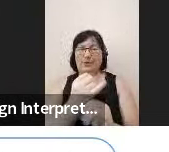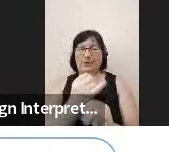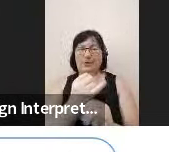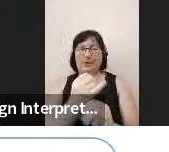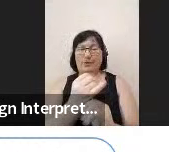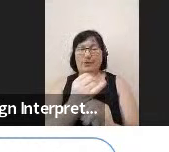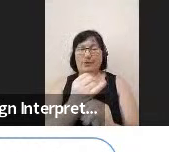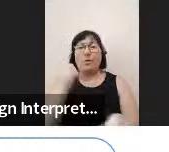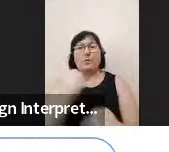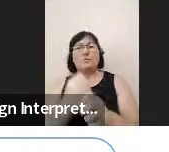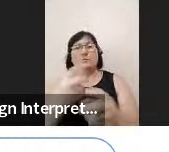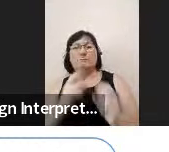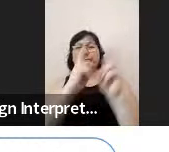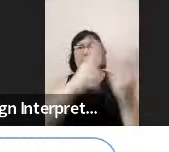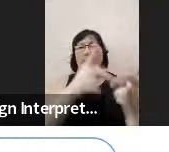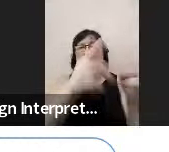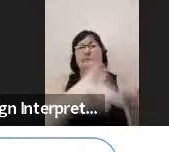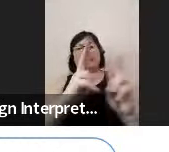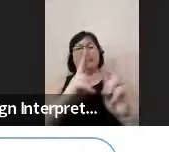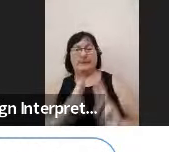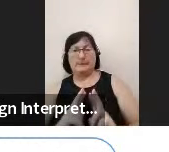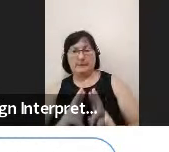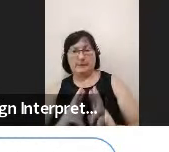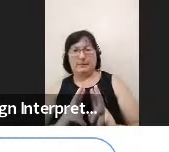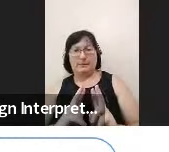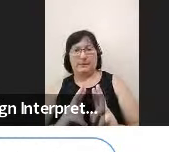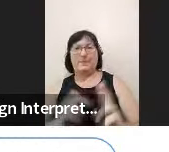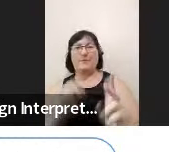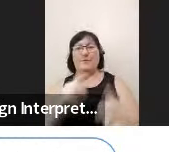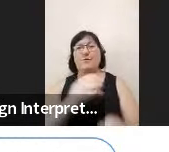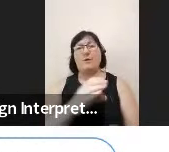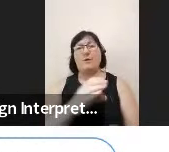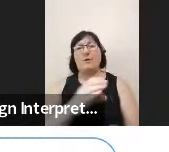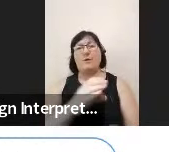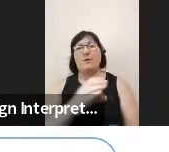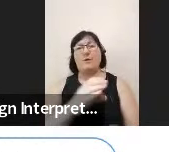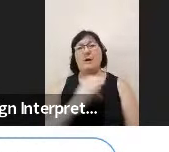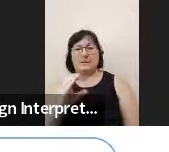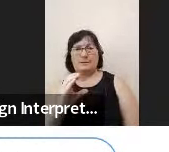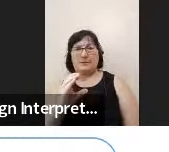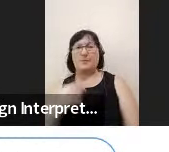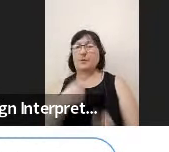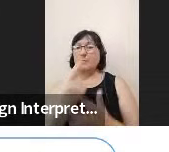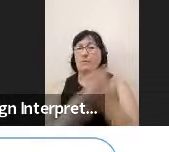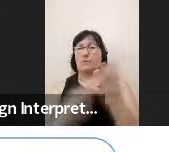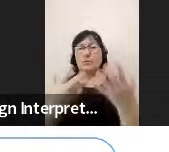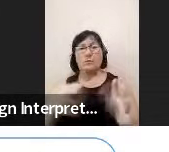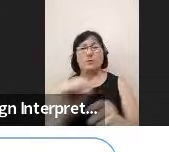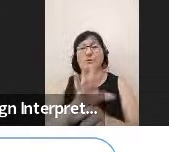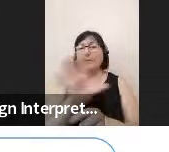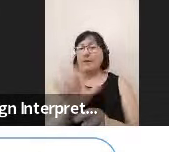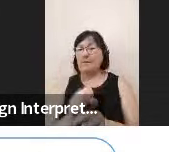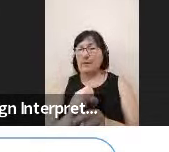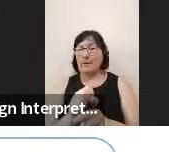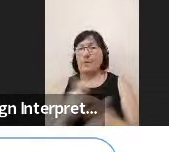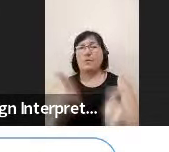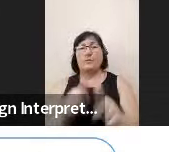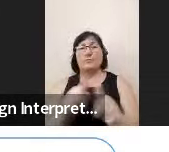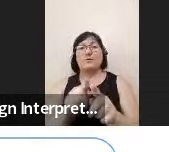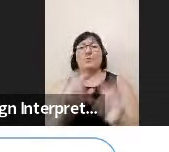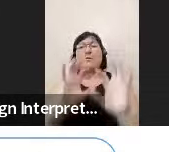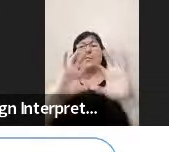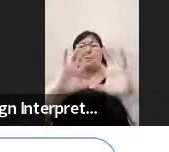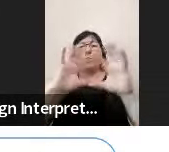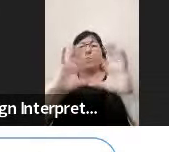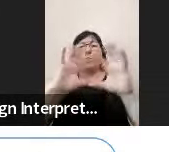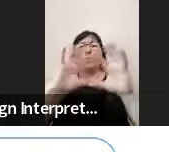Customs Administrations, which is not only used in South Africa, but globally. And you will hear also how then do we collaborate? How